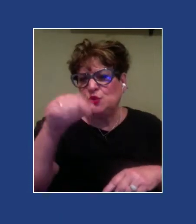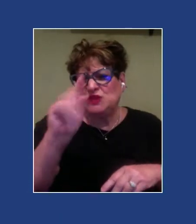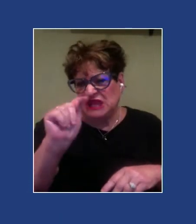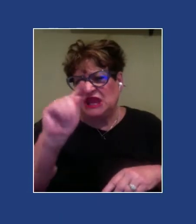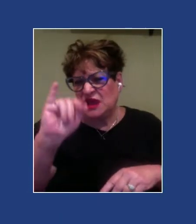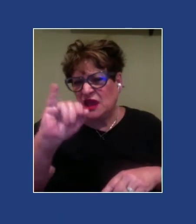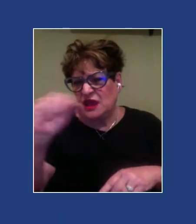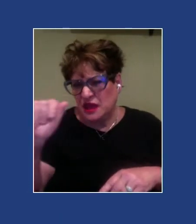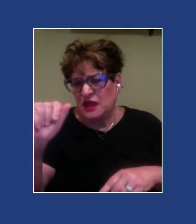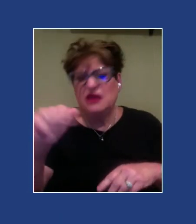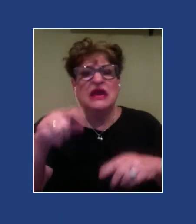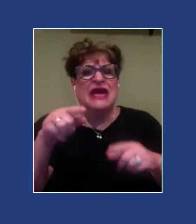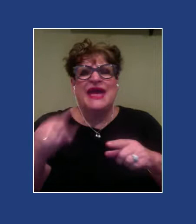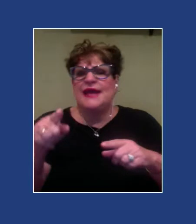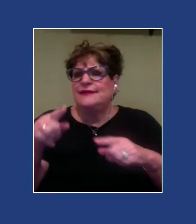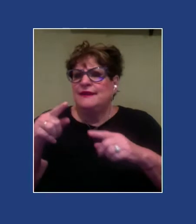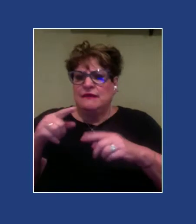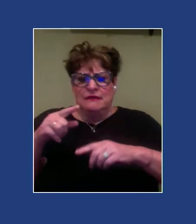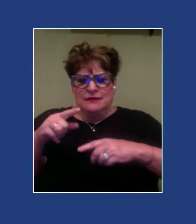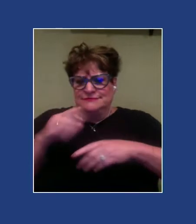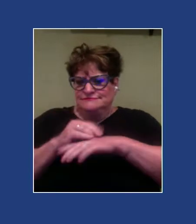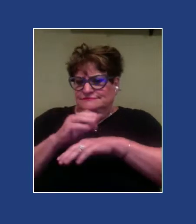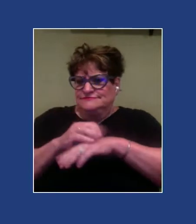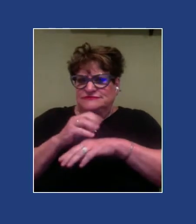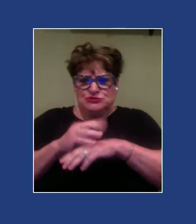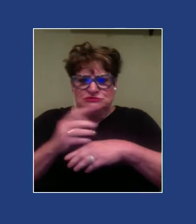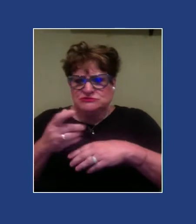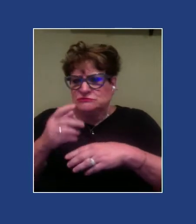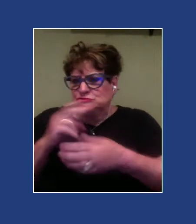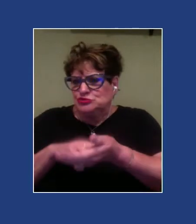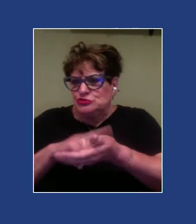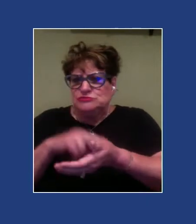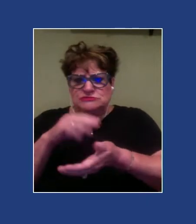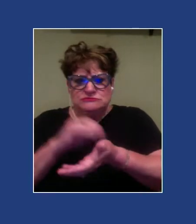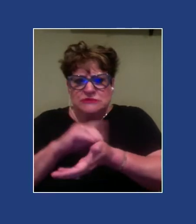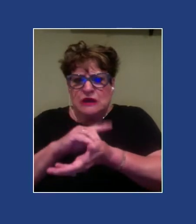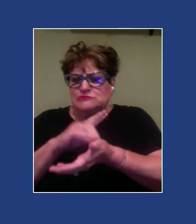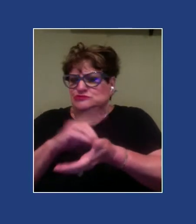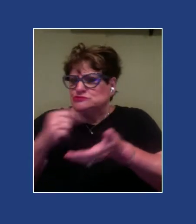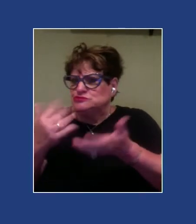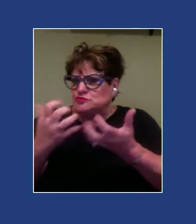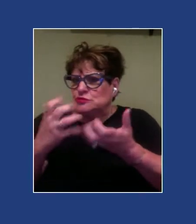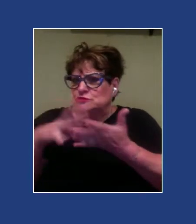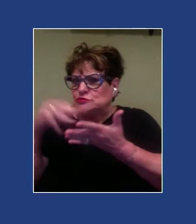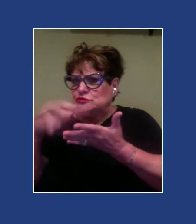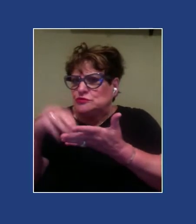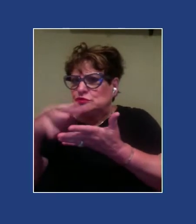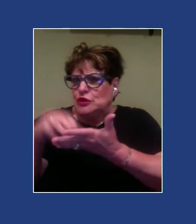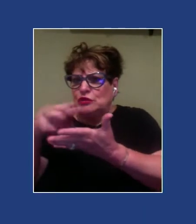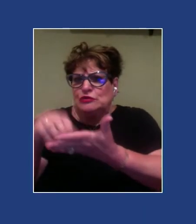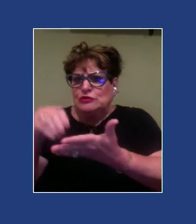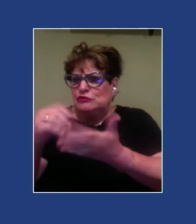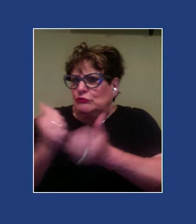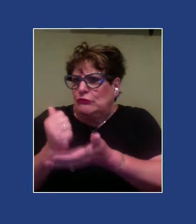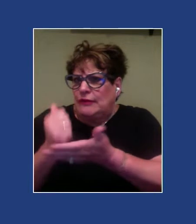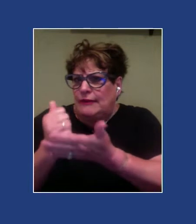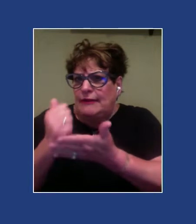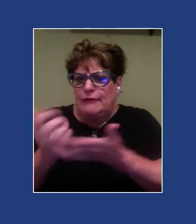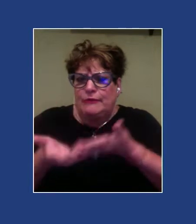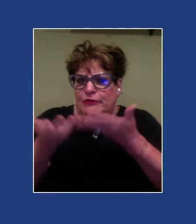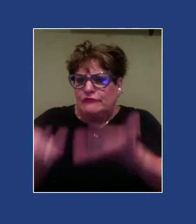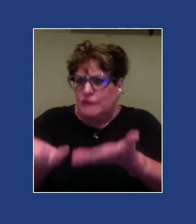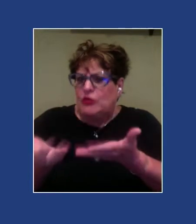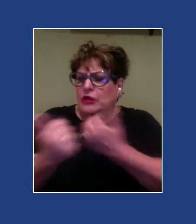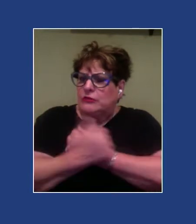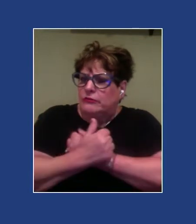for mental health clinicians who generally are seeking to learn more and make informed and compassionate recommendations for patients or provide informed and